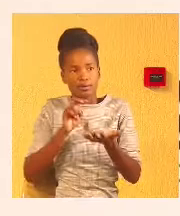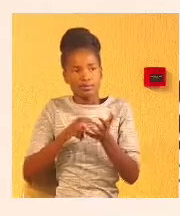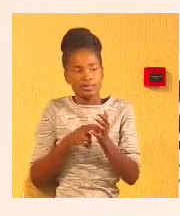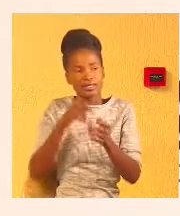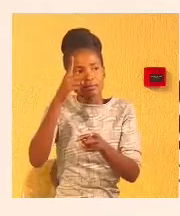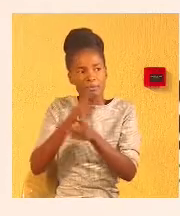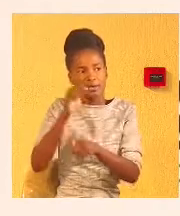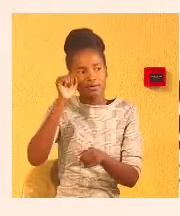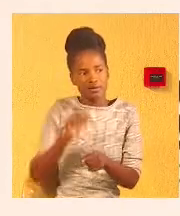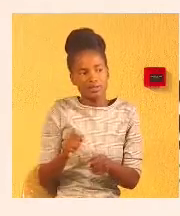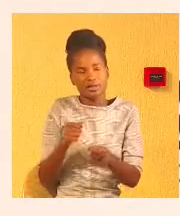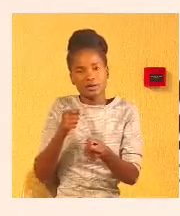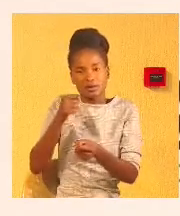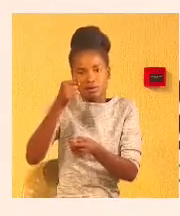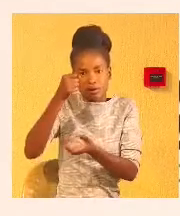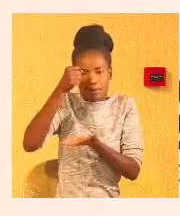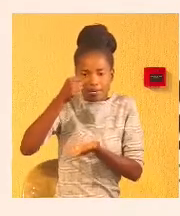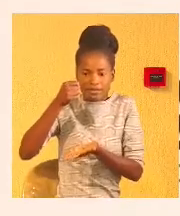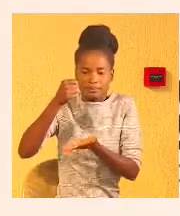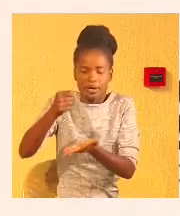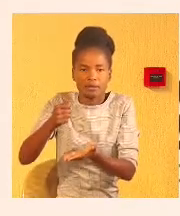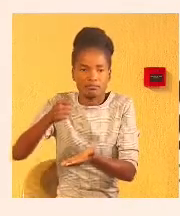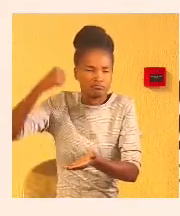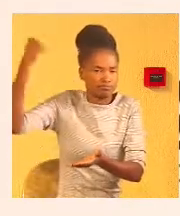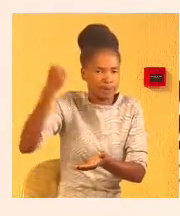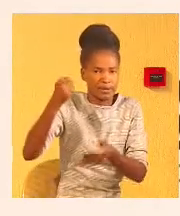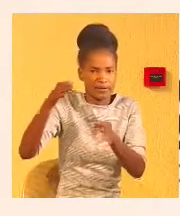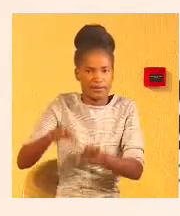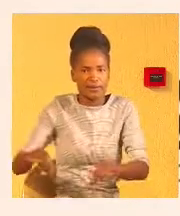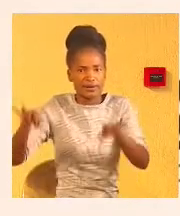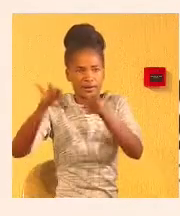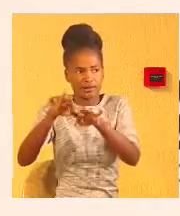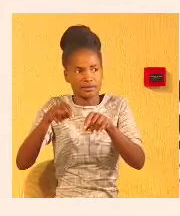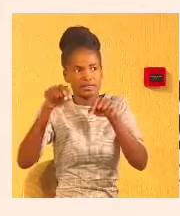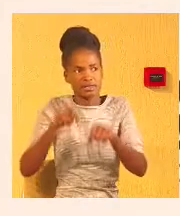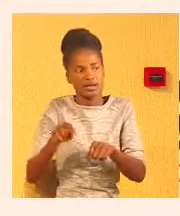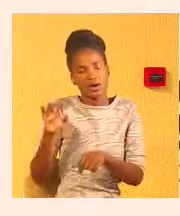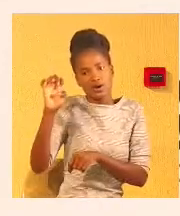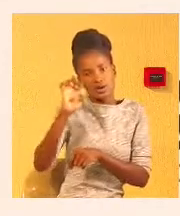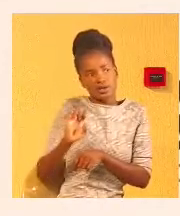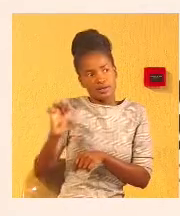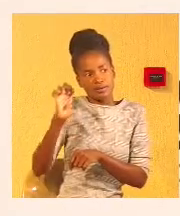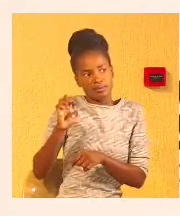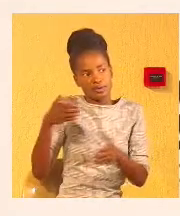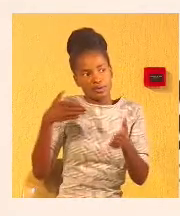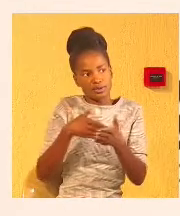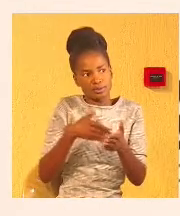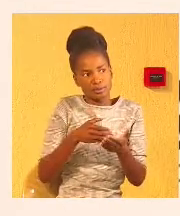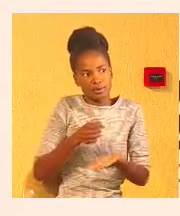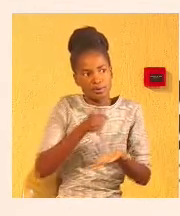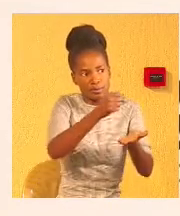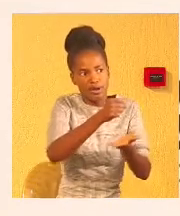we have to subsidize agriculture. Right now, the Europeans have stopped subsidizing